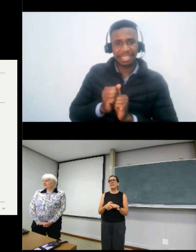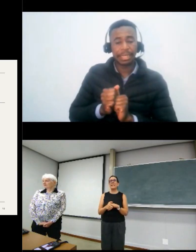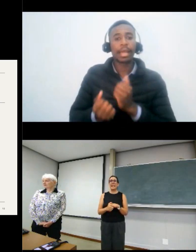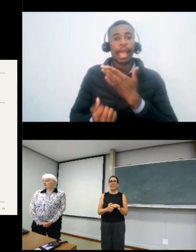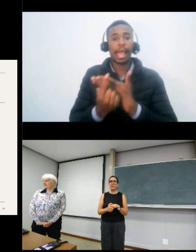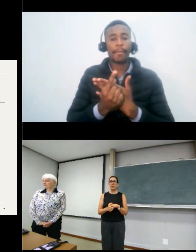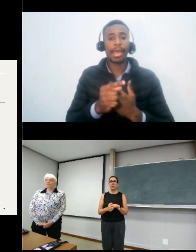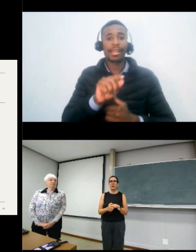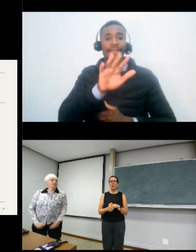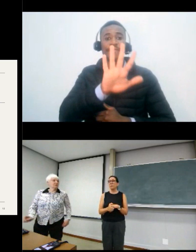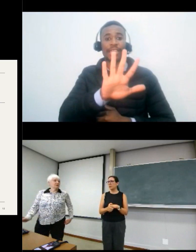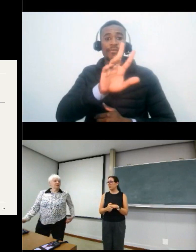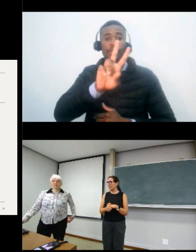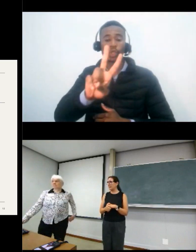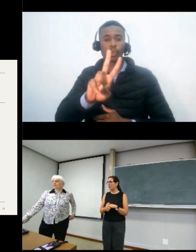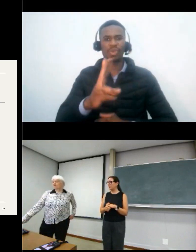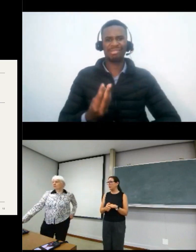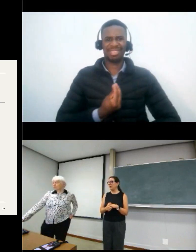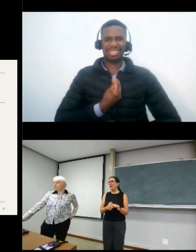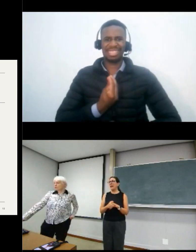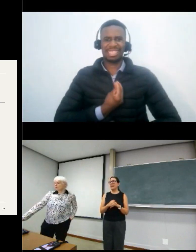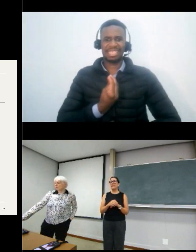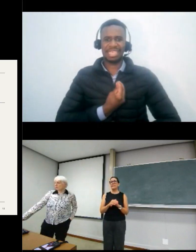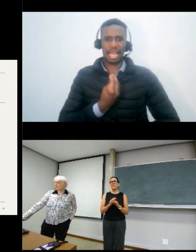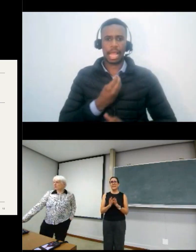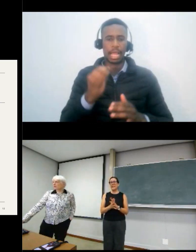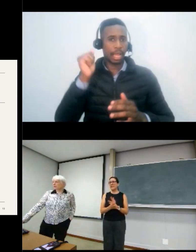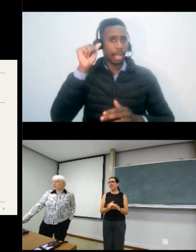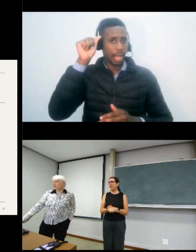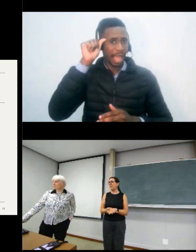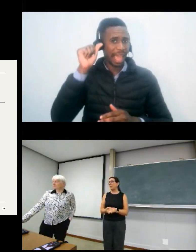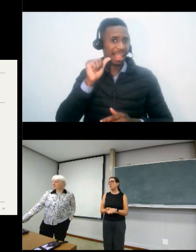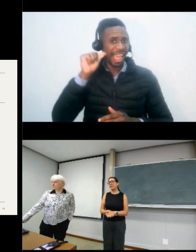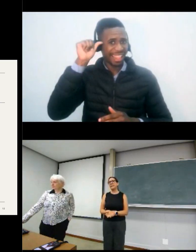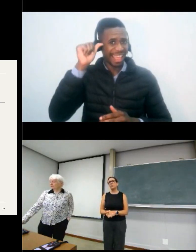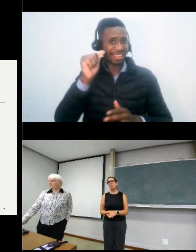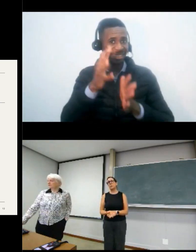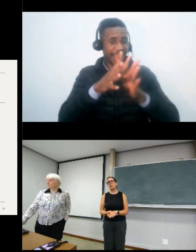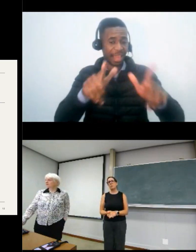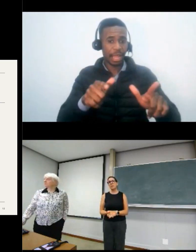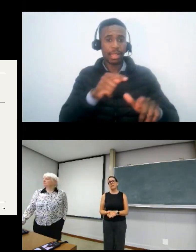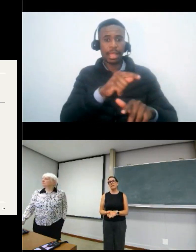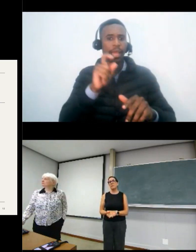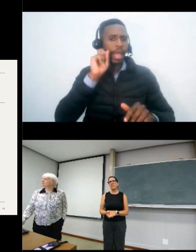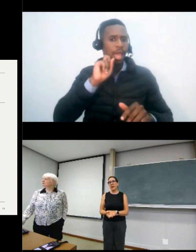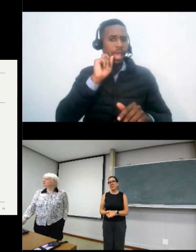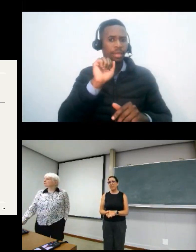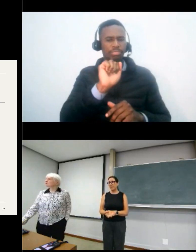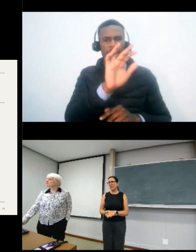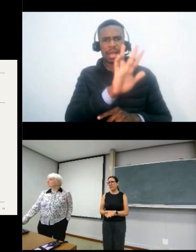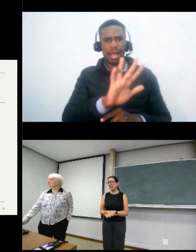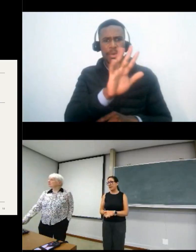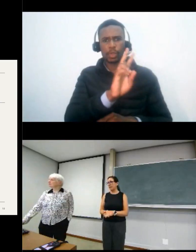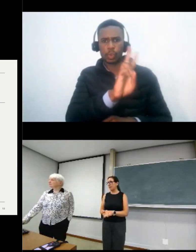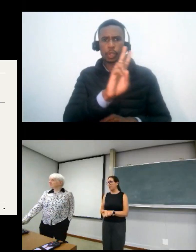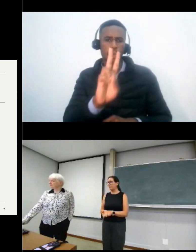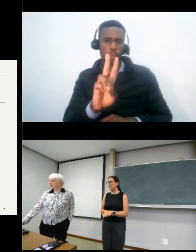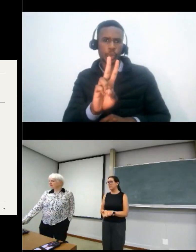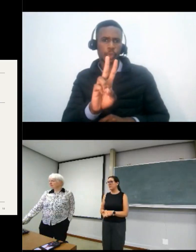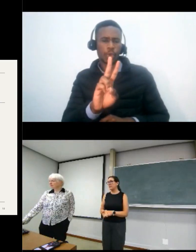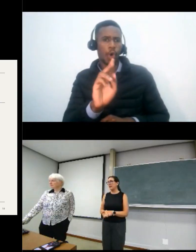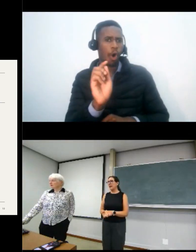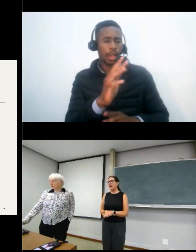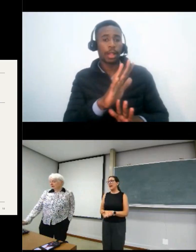signers. So the mean age was 22. And this data came from 20 schools across 5 of the South